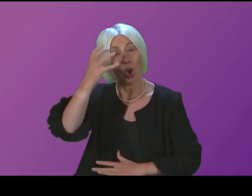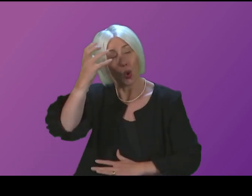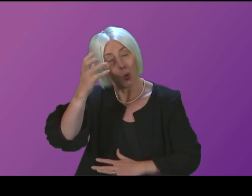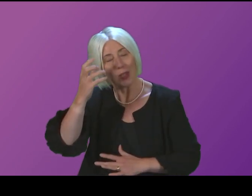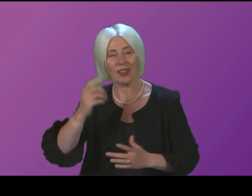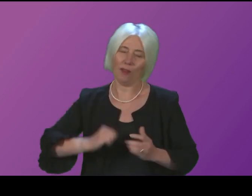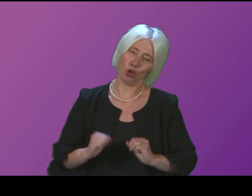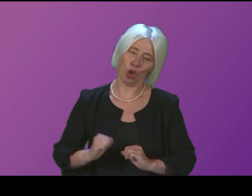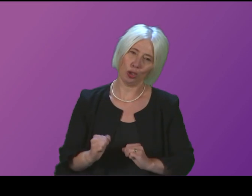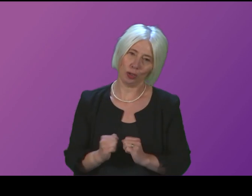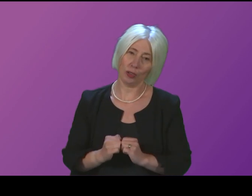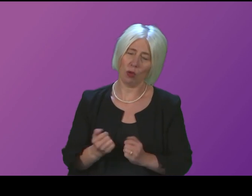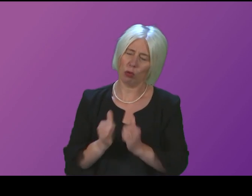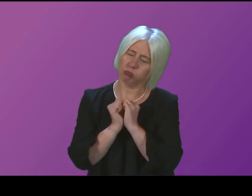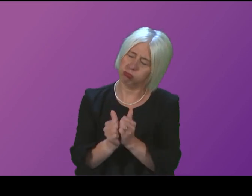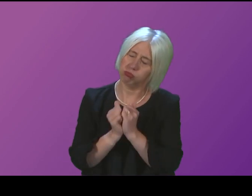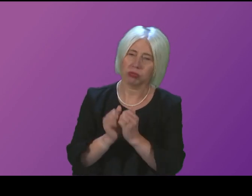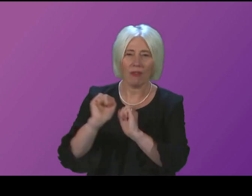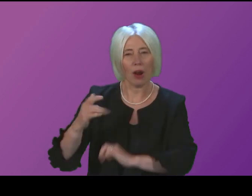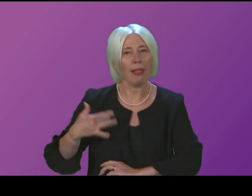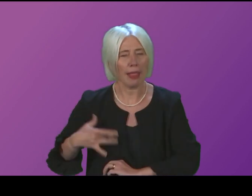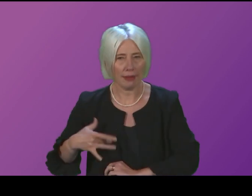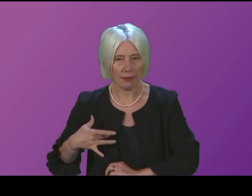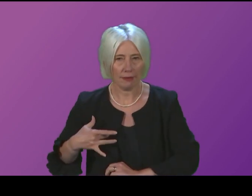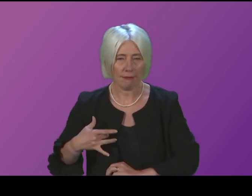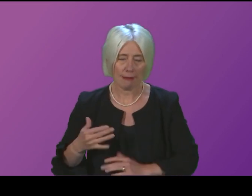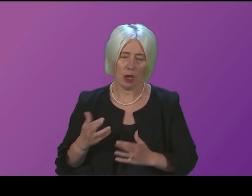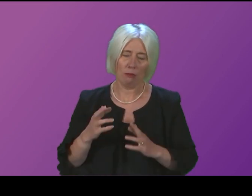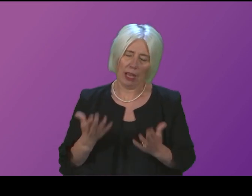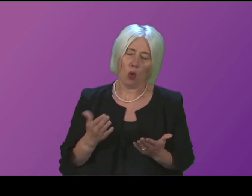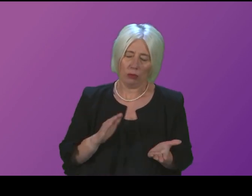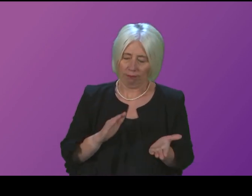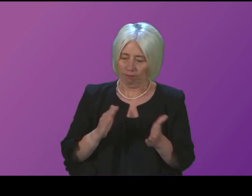we are grateful for her life. May she now rest in peace.